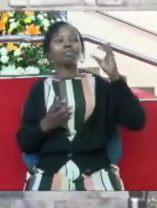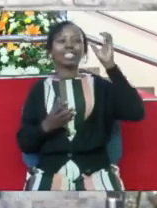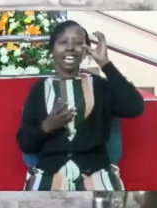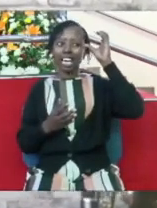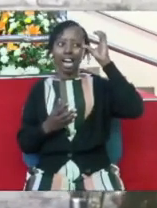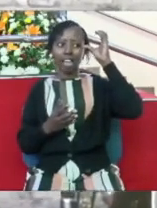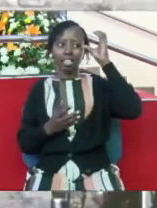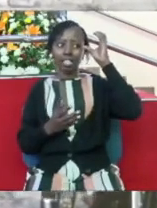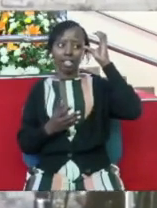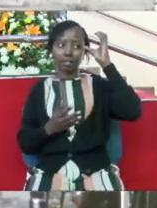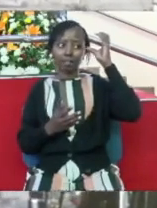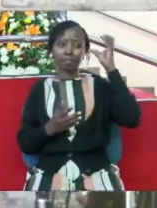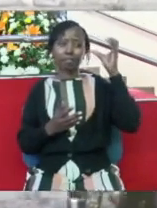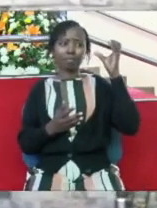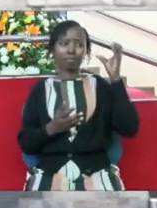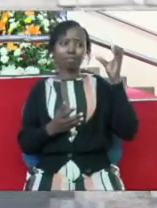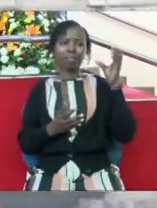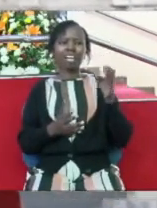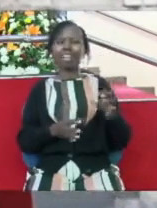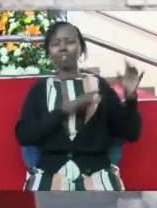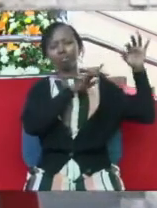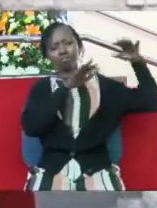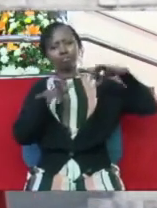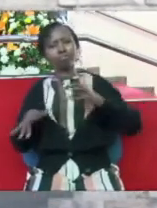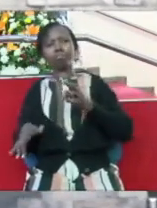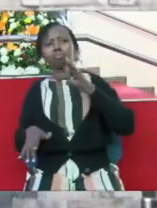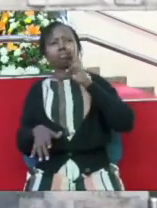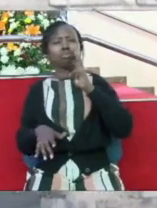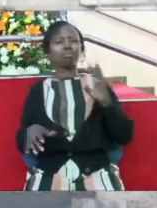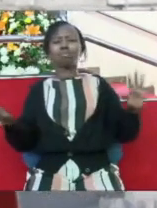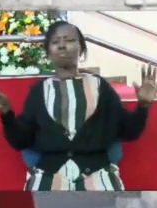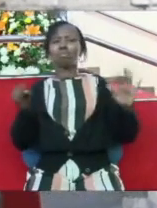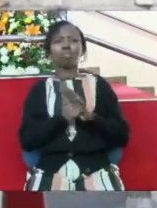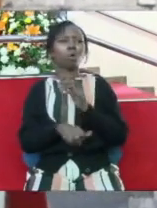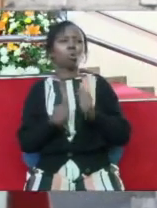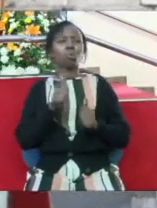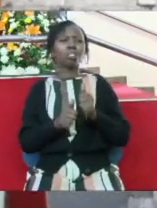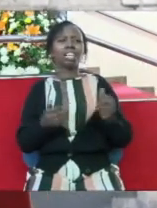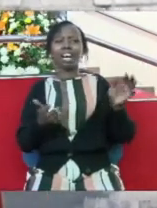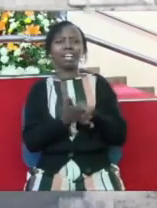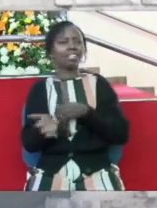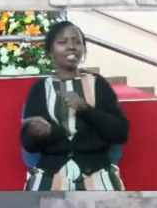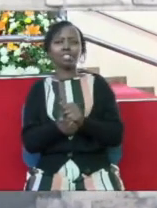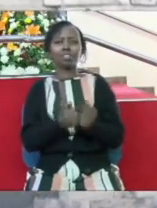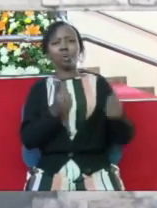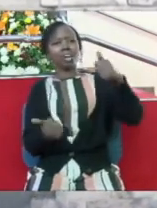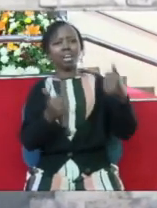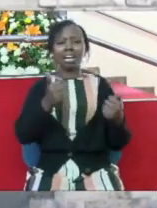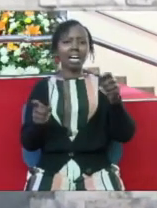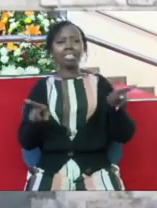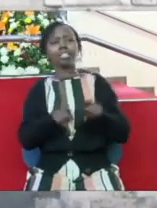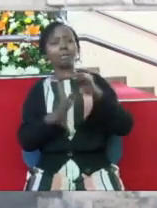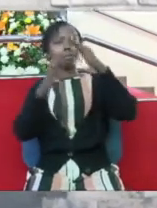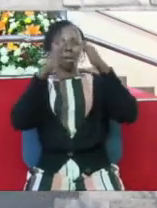pale China. And a flood that was sweeping even vehicles, bringing buildings down. Ilikuwa inabomoa manyumba na kubeba magari.